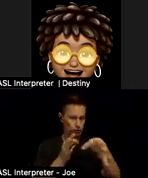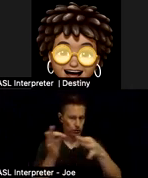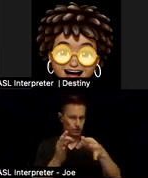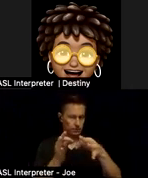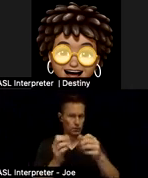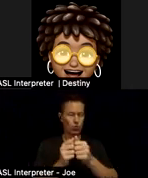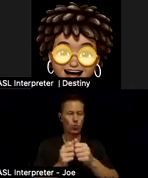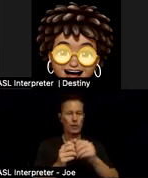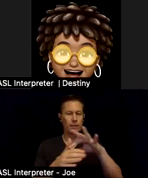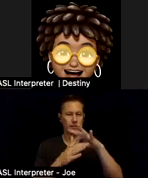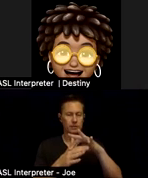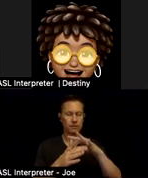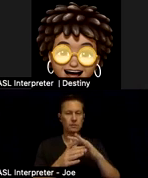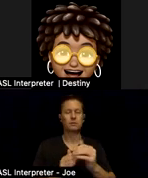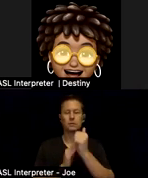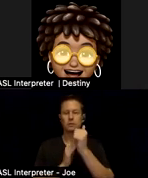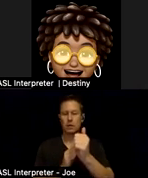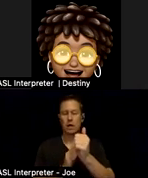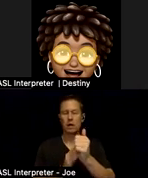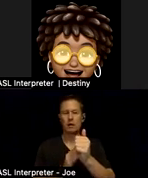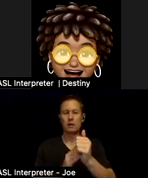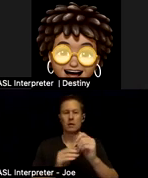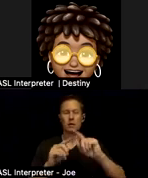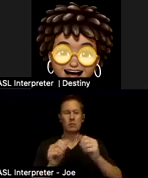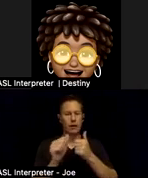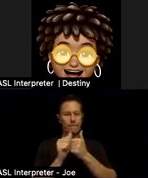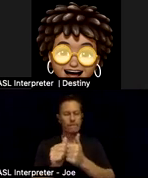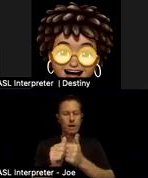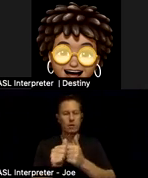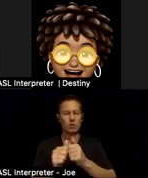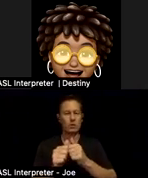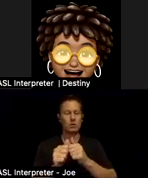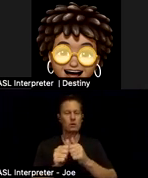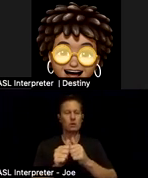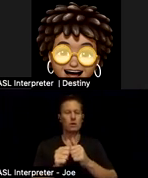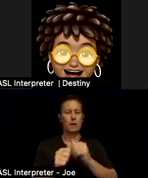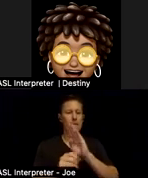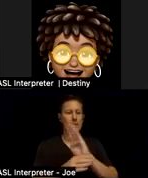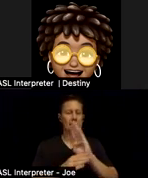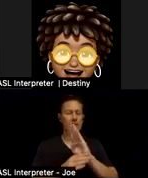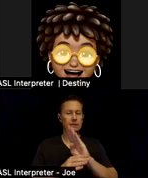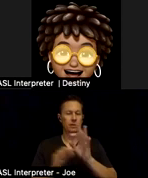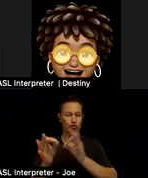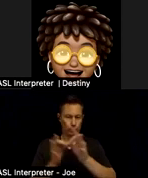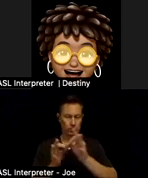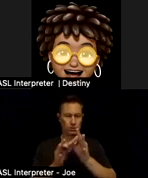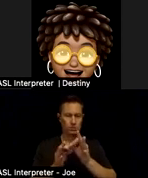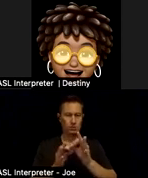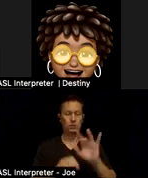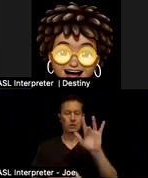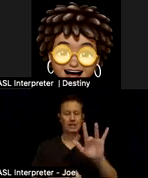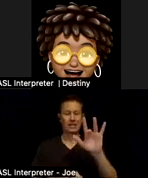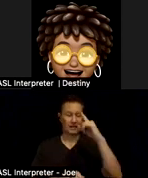this is additional guidance, but always follow the manufacturer's instructions. We've put the link to the survey in the chat. Please click